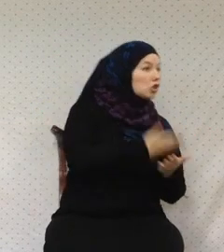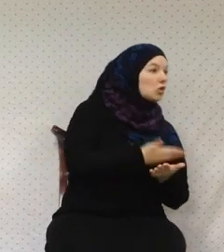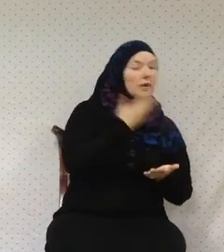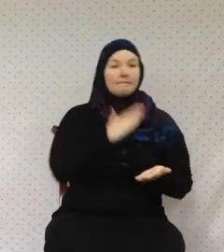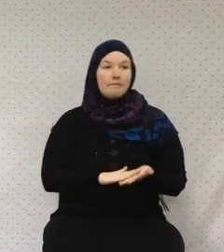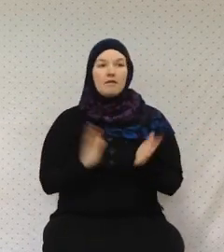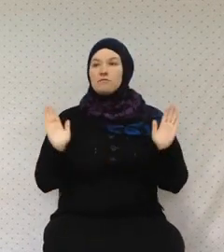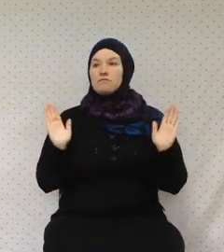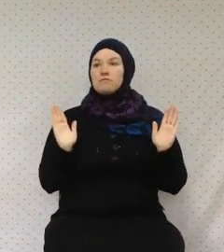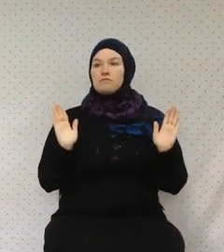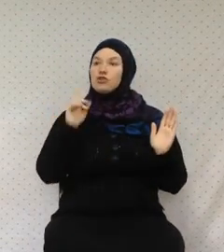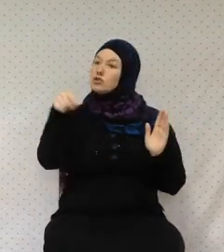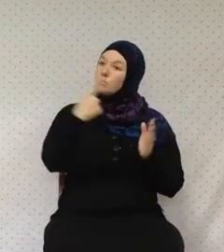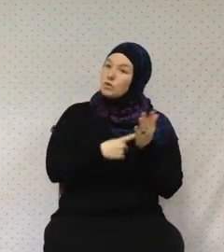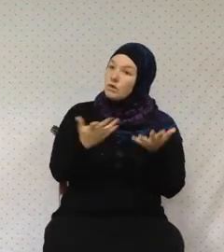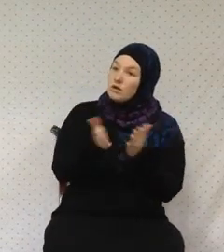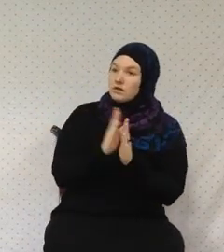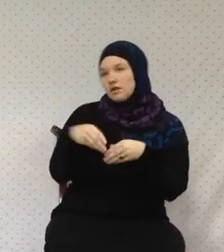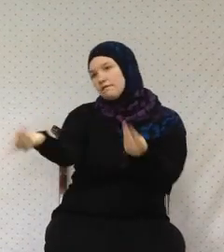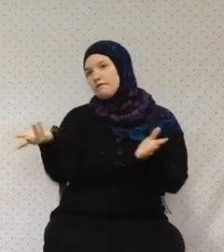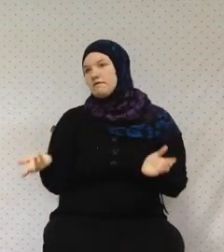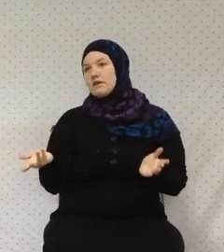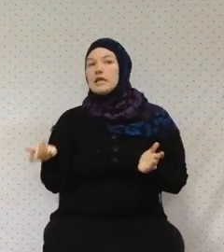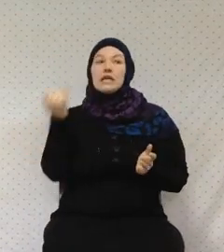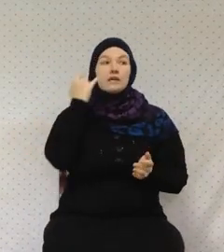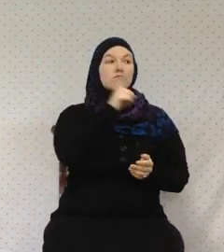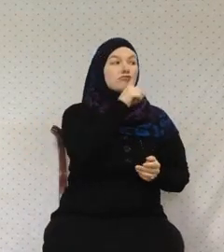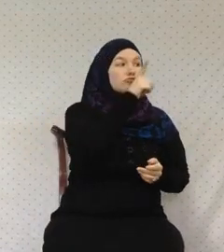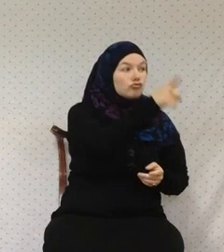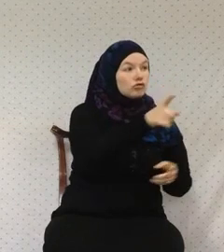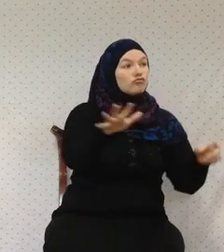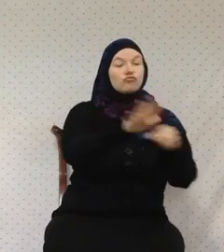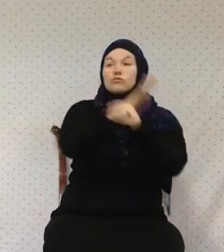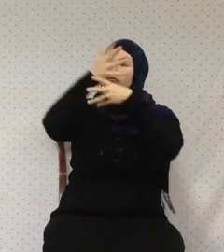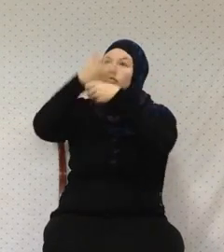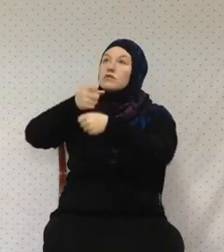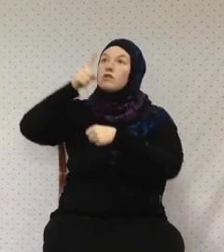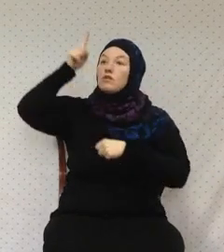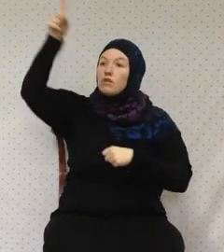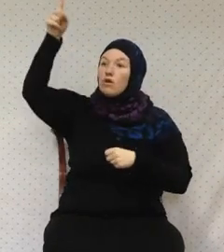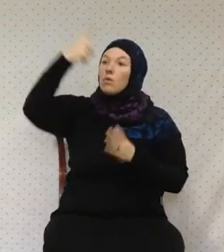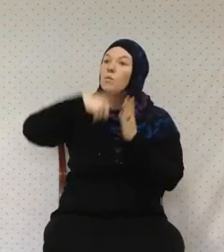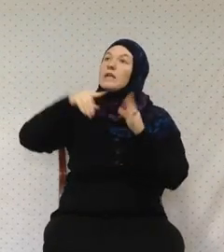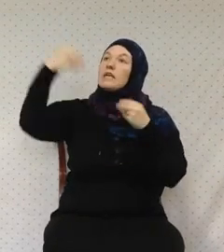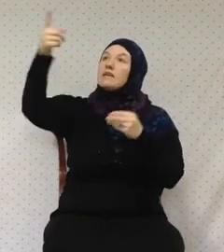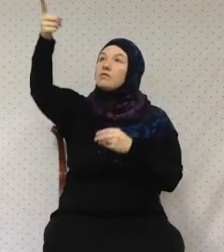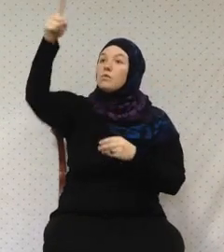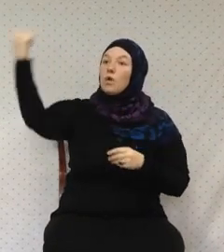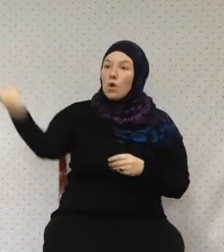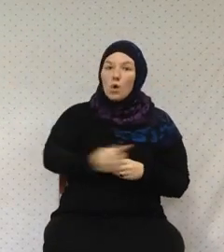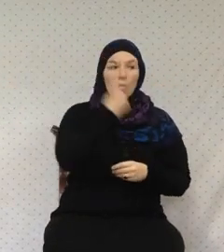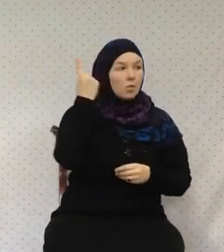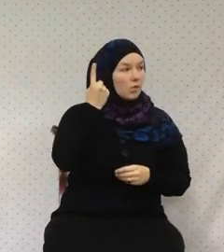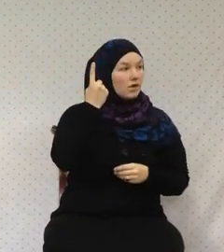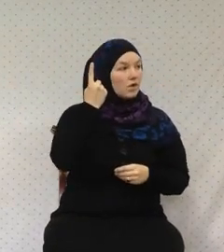bad. He's just giving you what you ask for. If you are trusting to Allah, what He gives you always